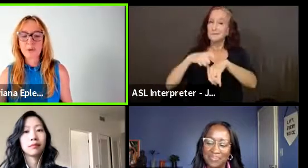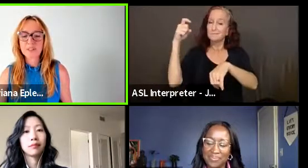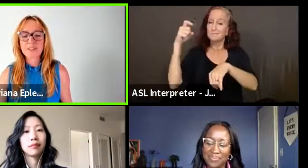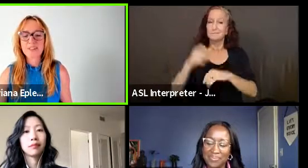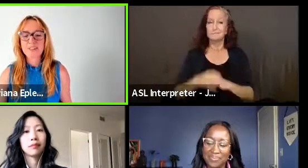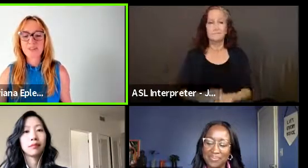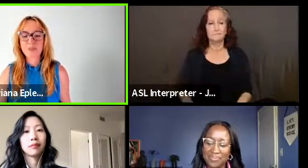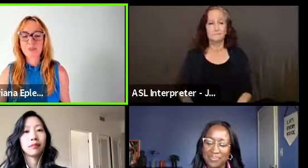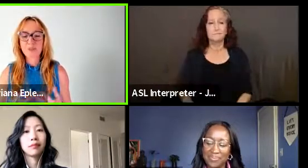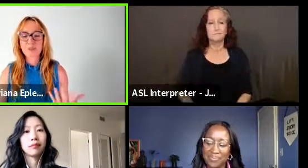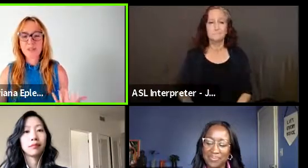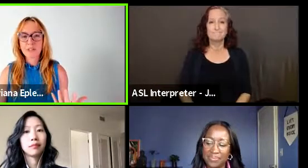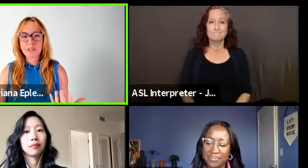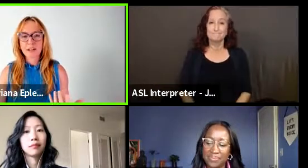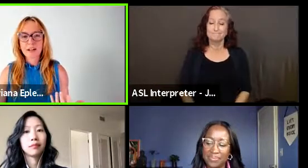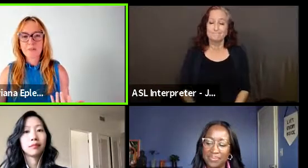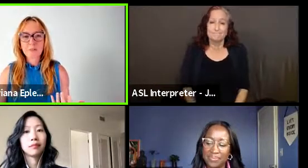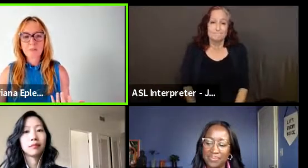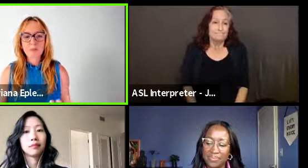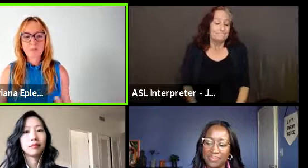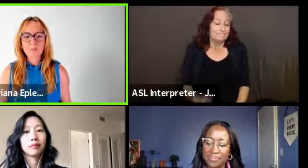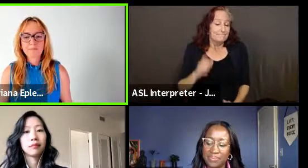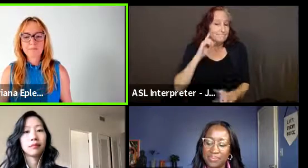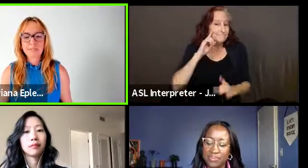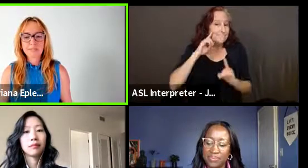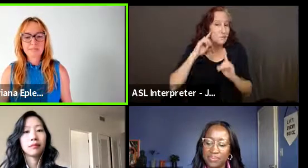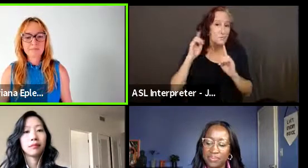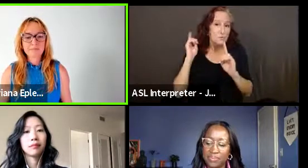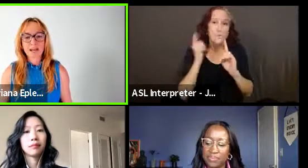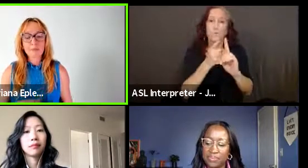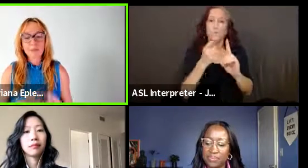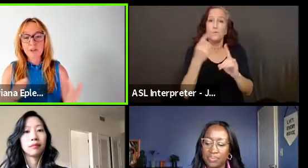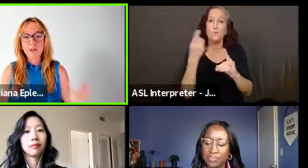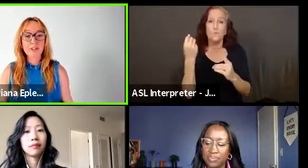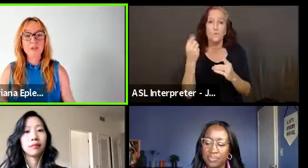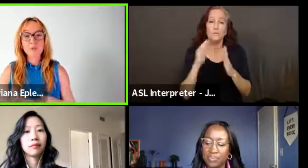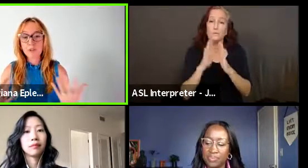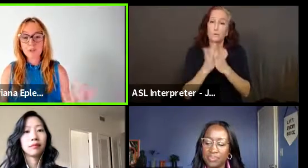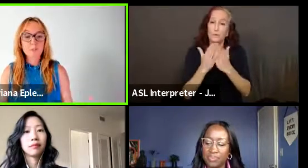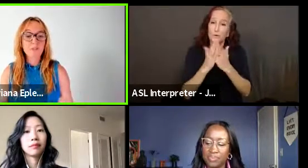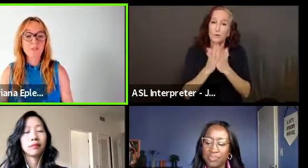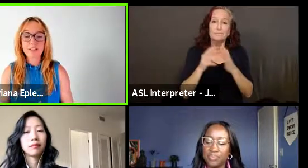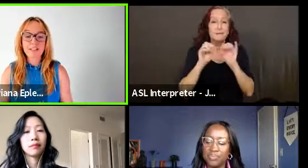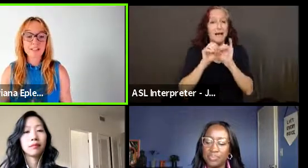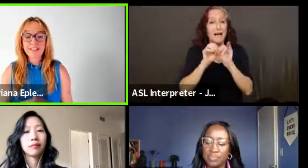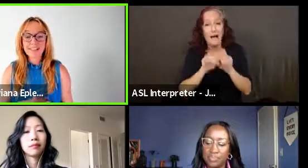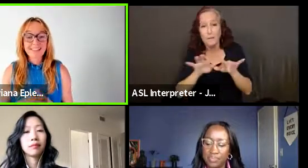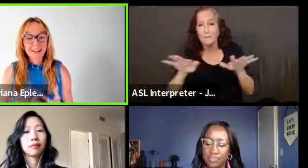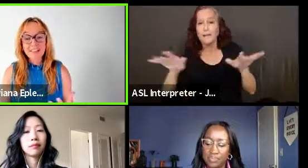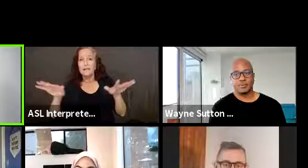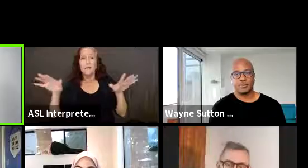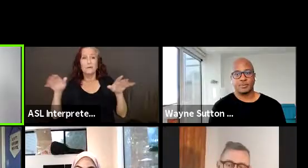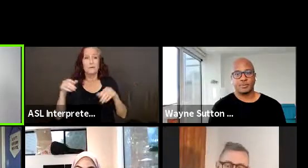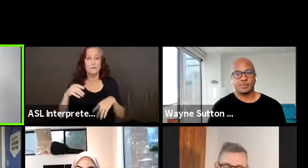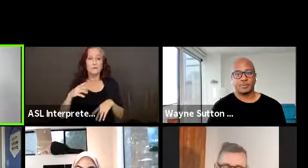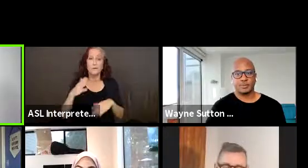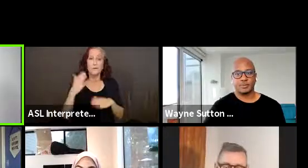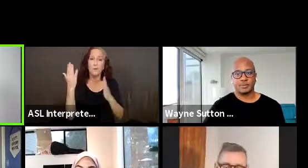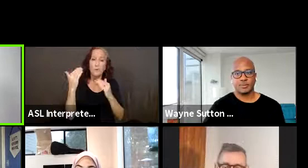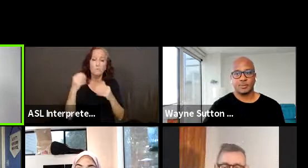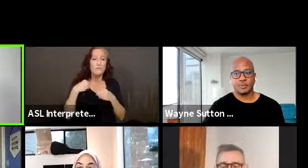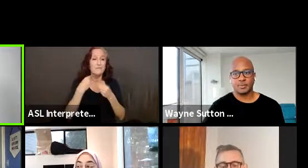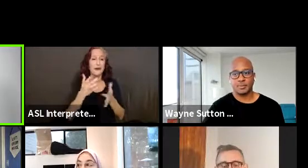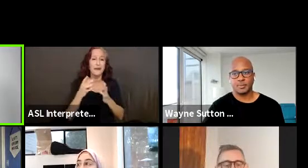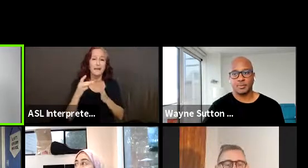the goal is to have this book out there in the world, providing guidance, answering